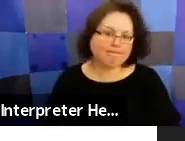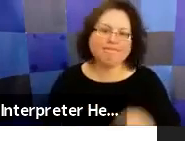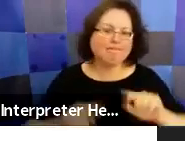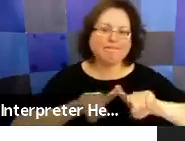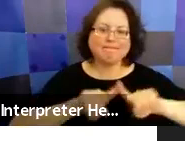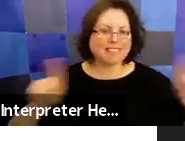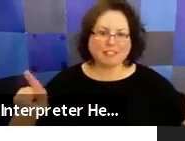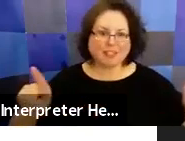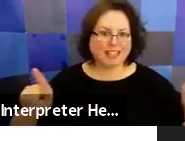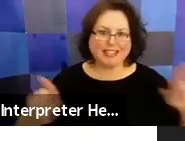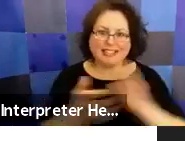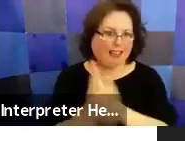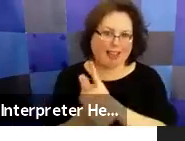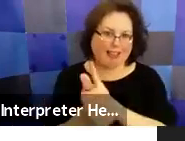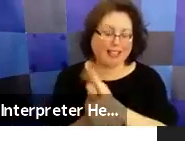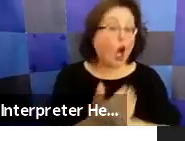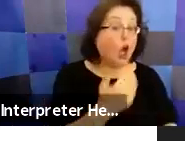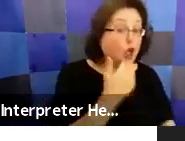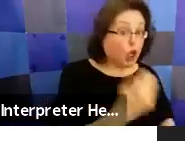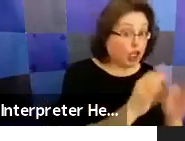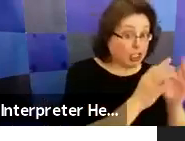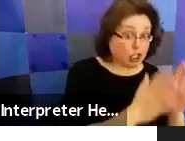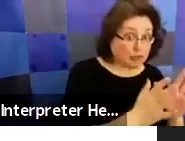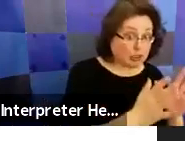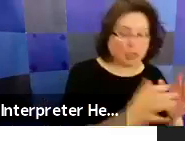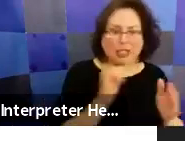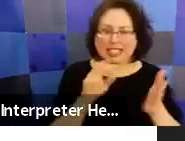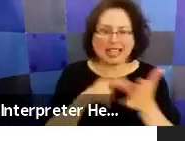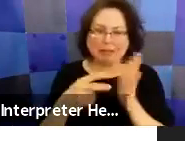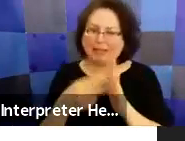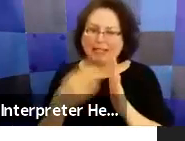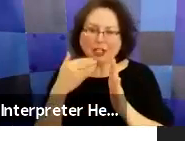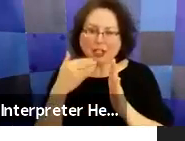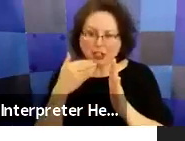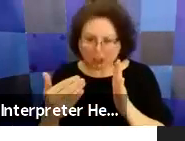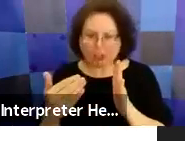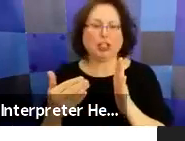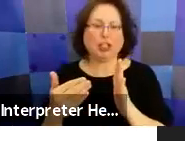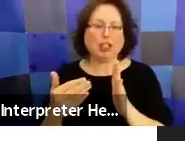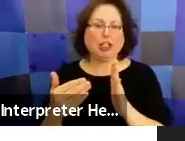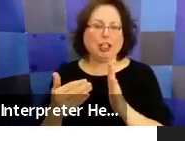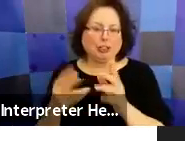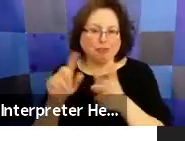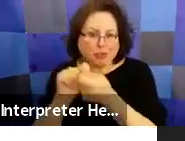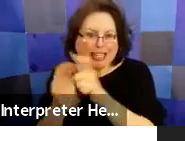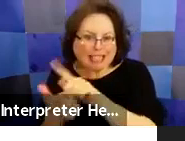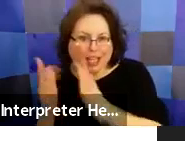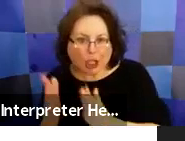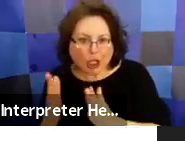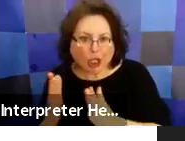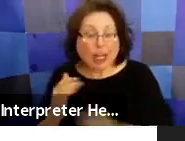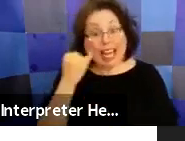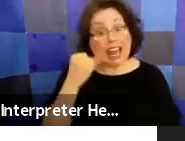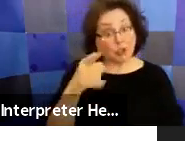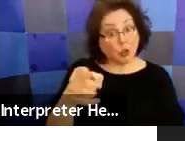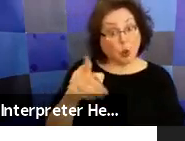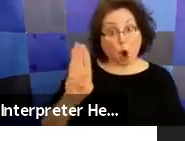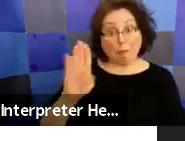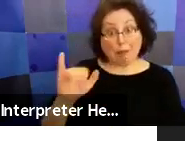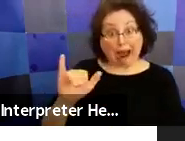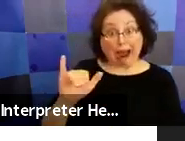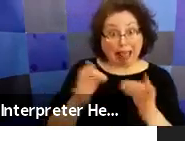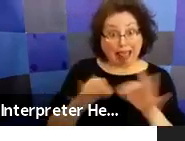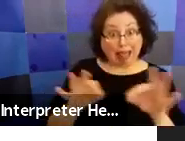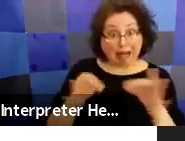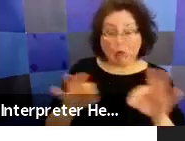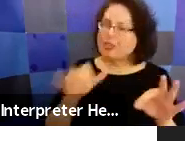interpreter does not make you a great translator, and vice versa. And being bilingual does not mean that you're prepared or qualified or